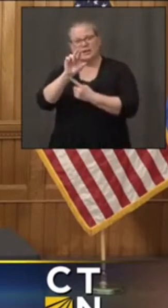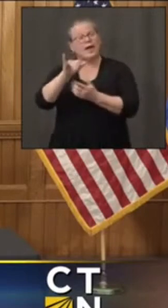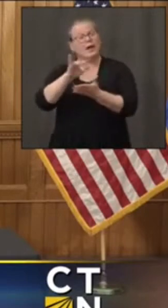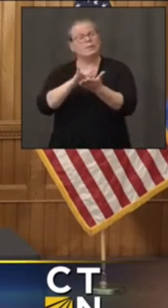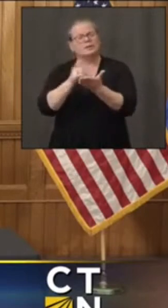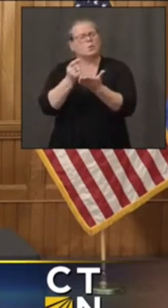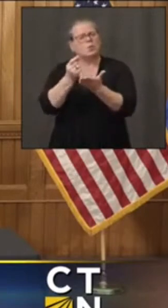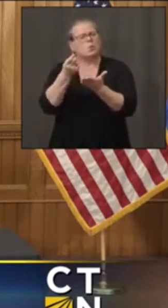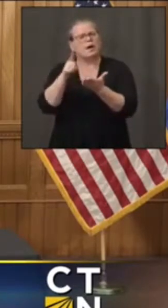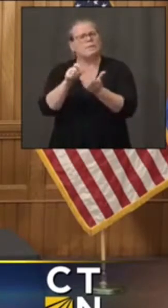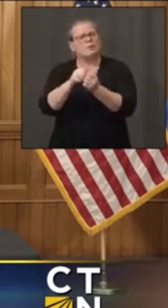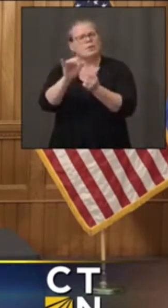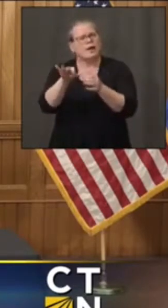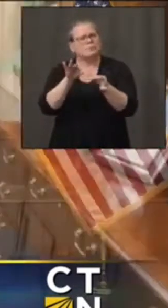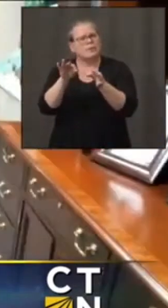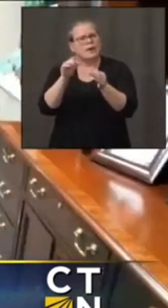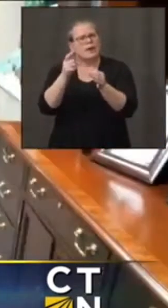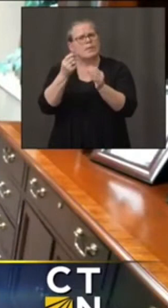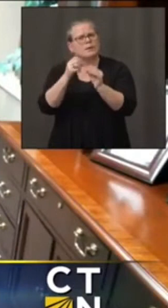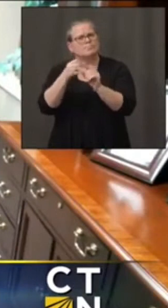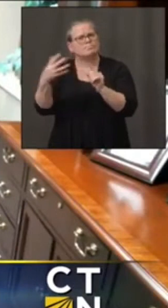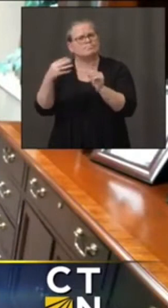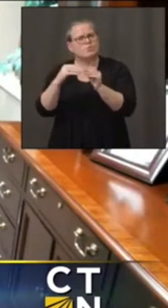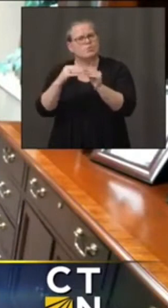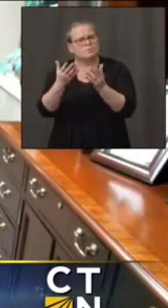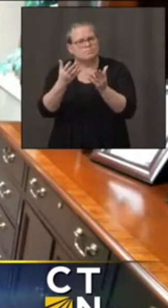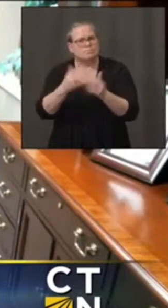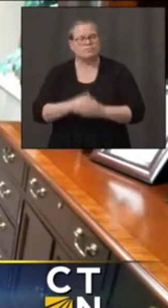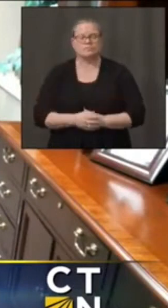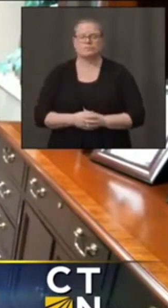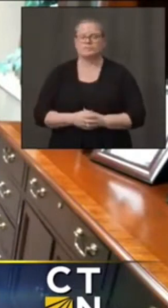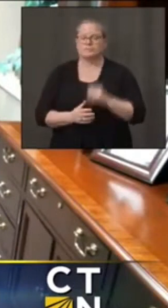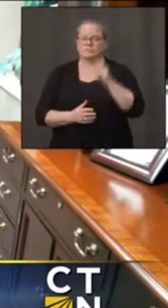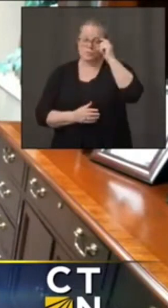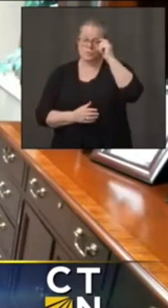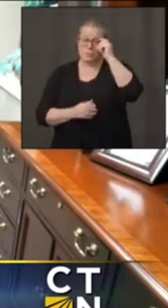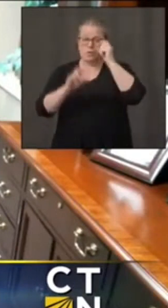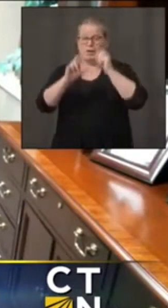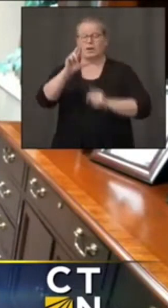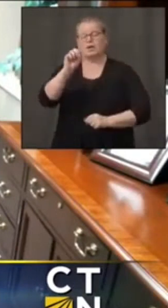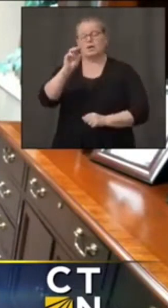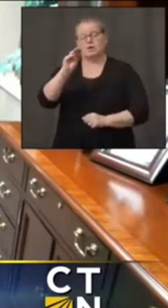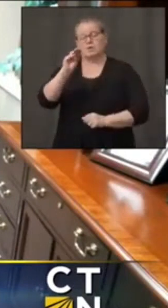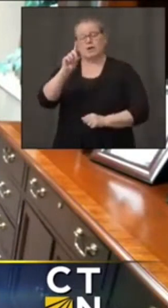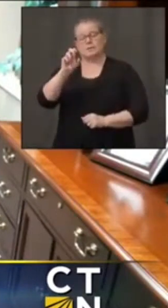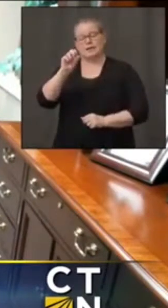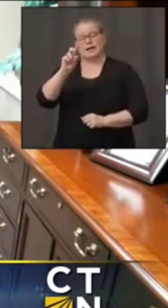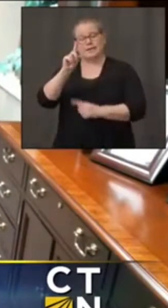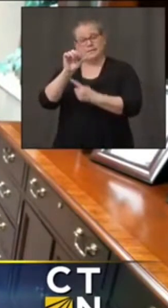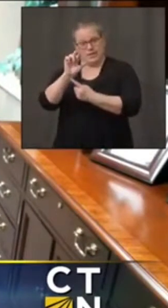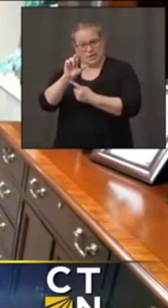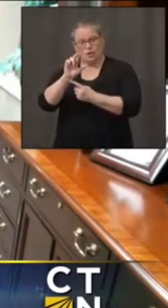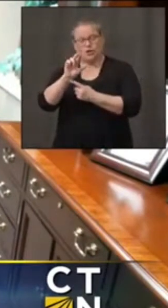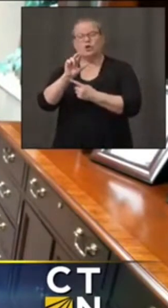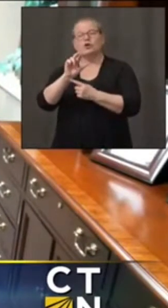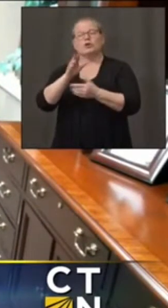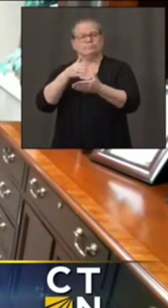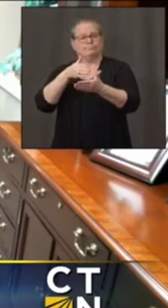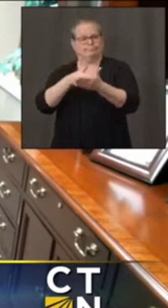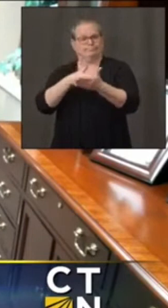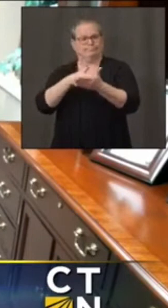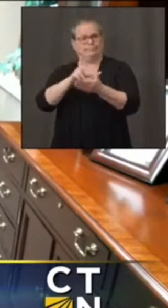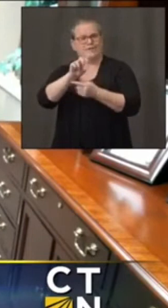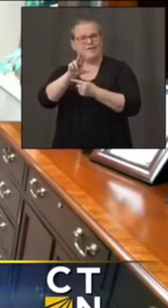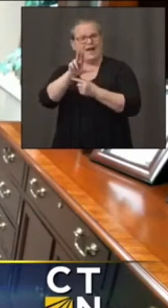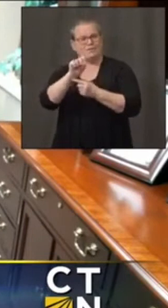Sure. Remdezzafire is an antiviral agent. And while it has not been